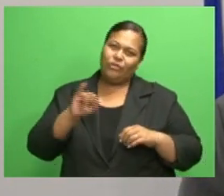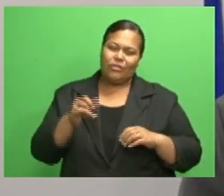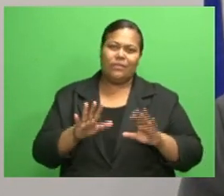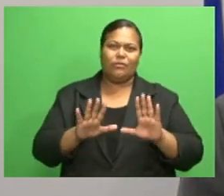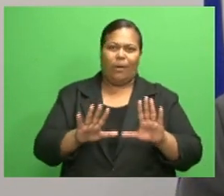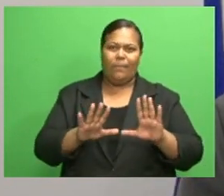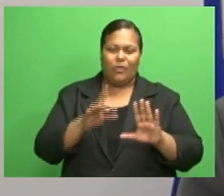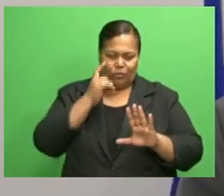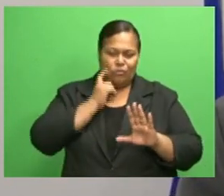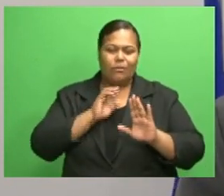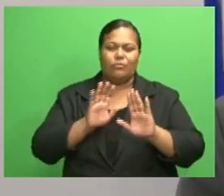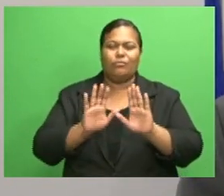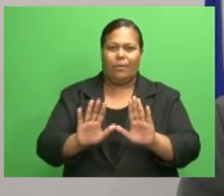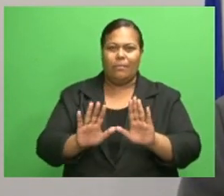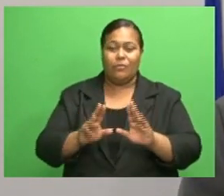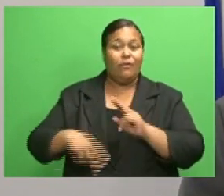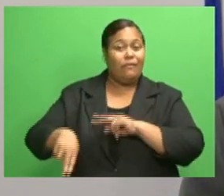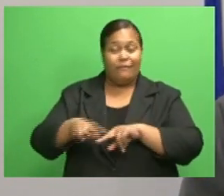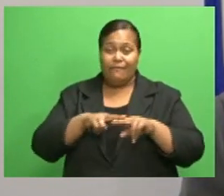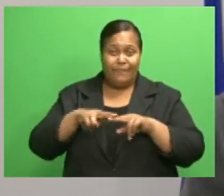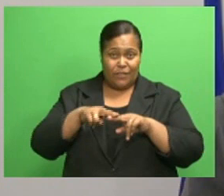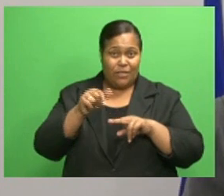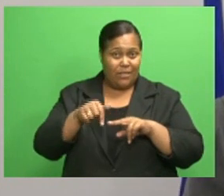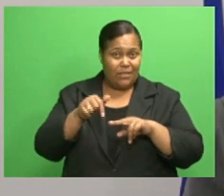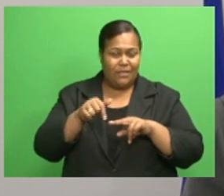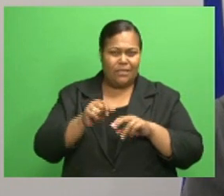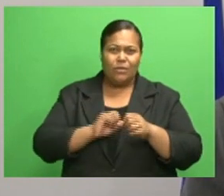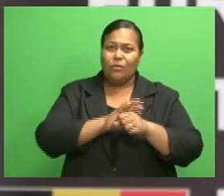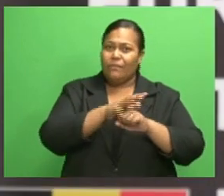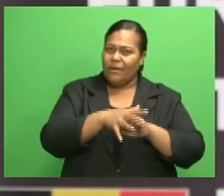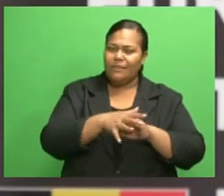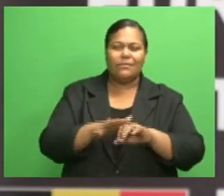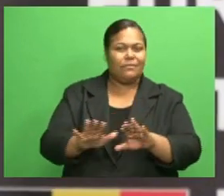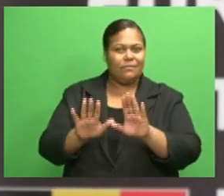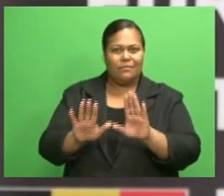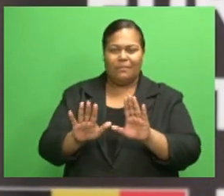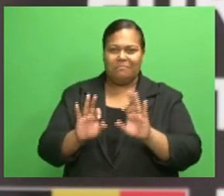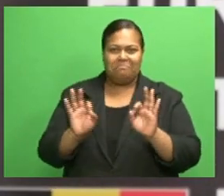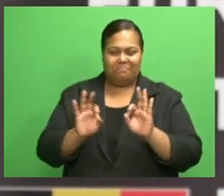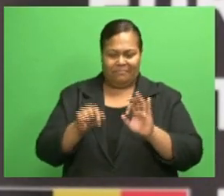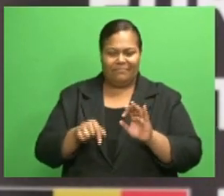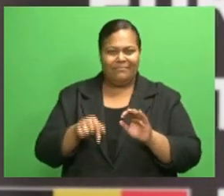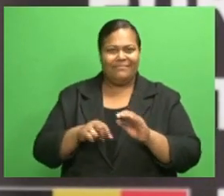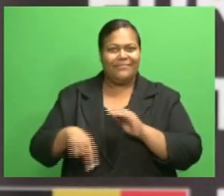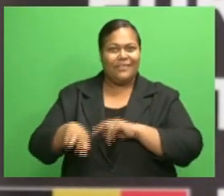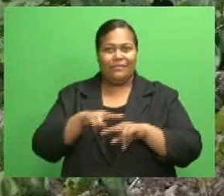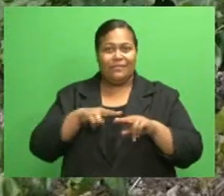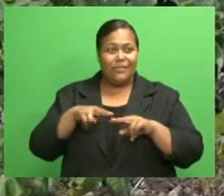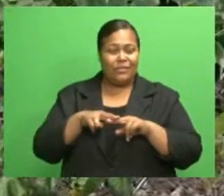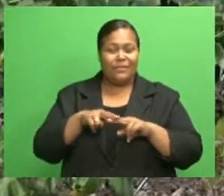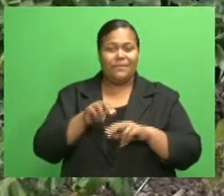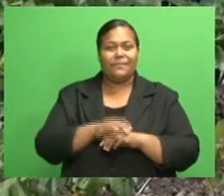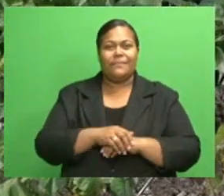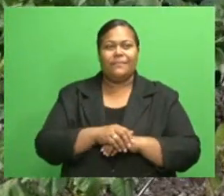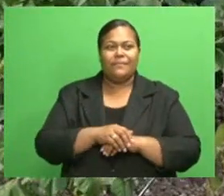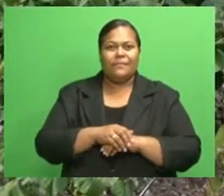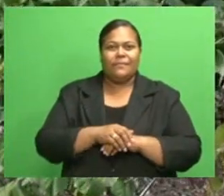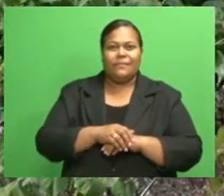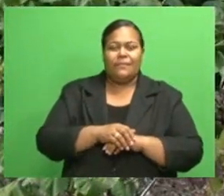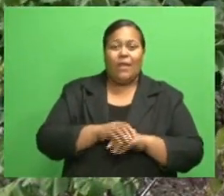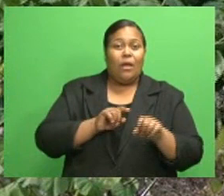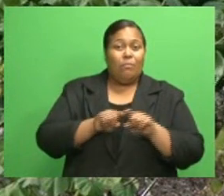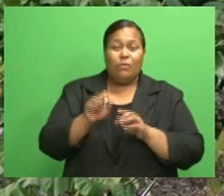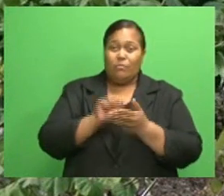Fiji is one of the countries where the coronavirus is contained. Sim says the most significant support provided by the